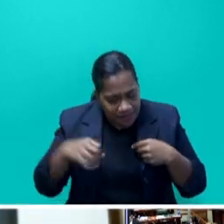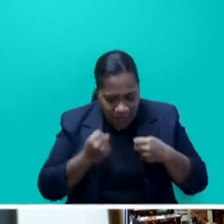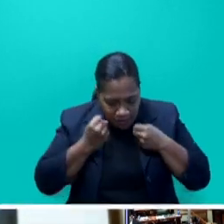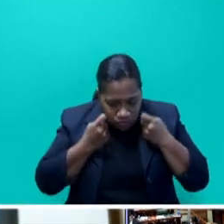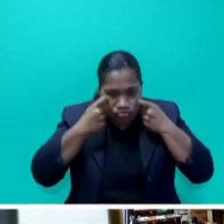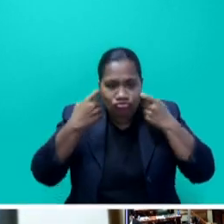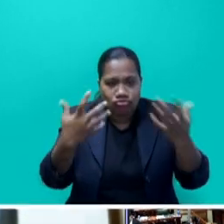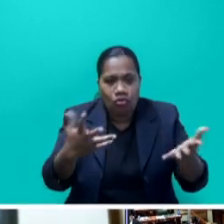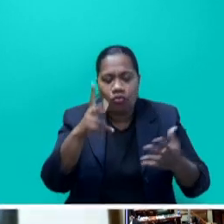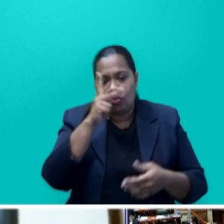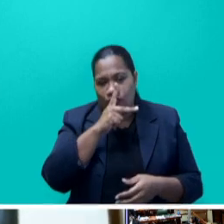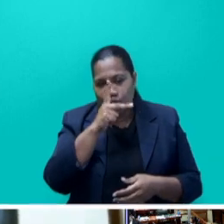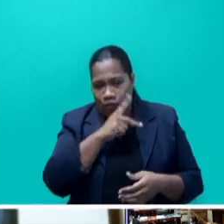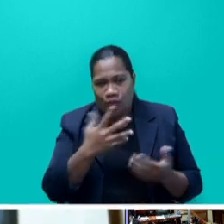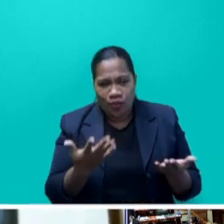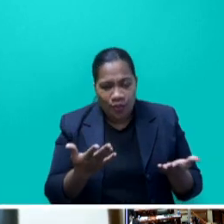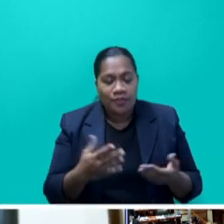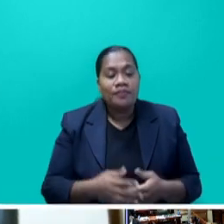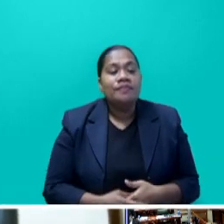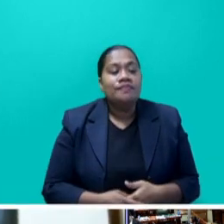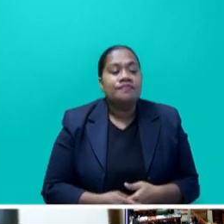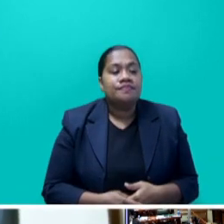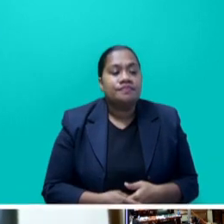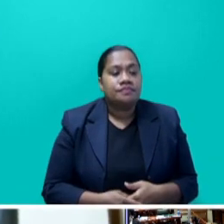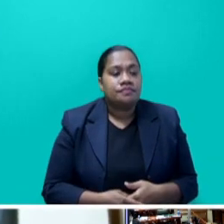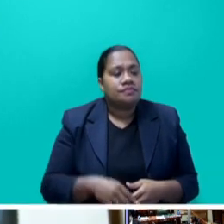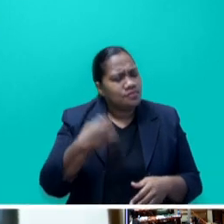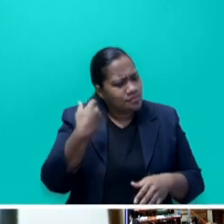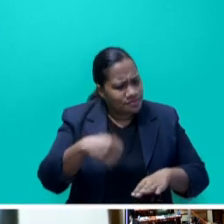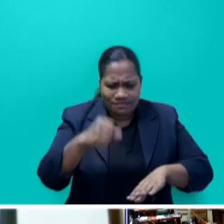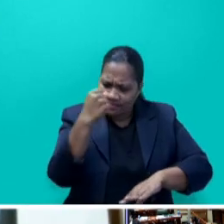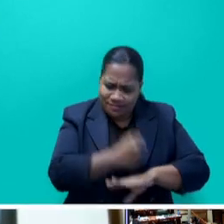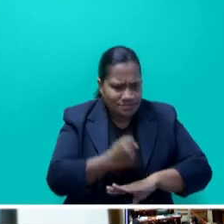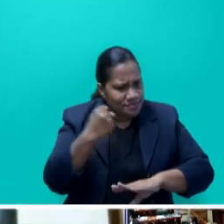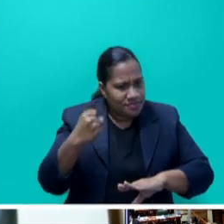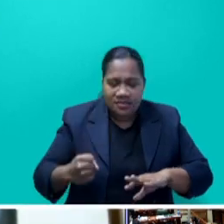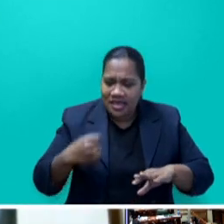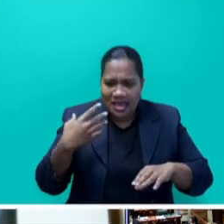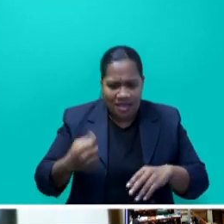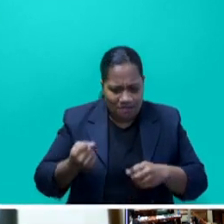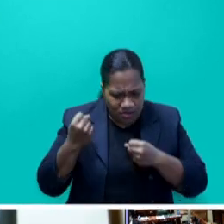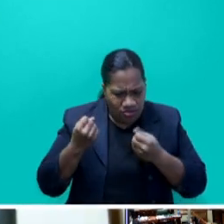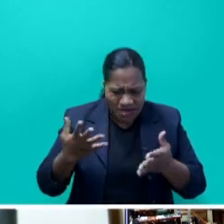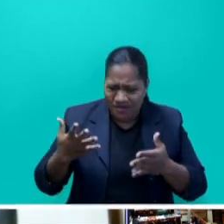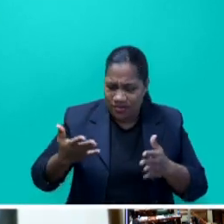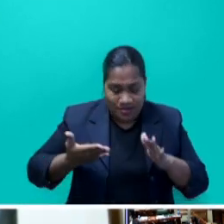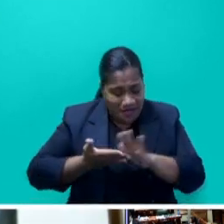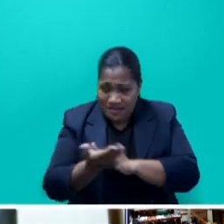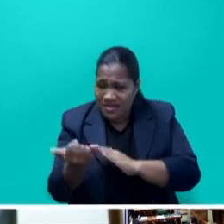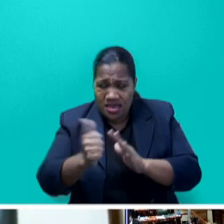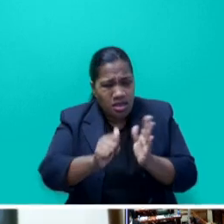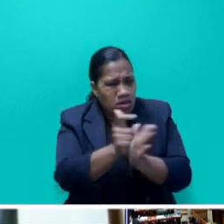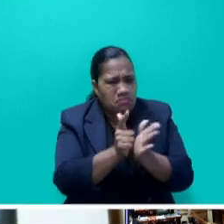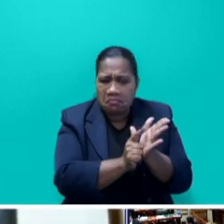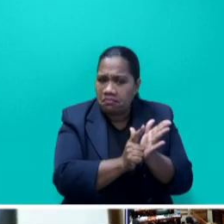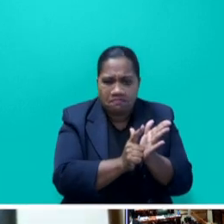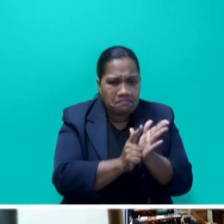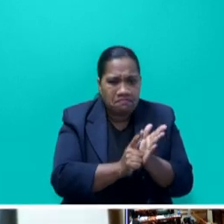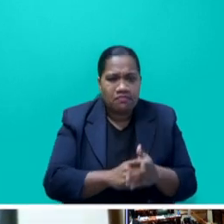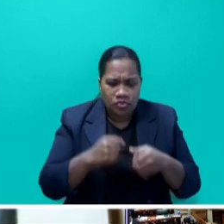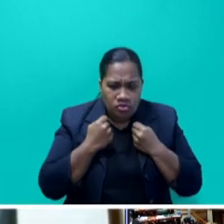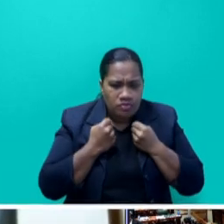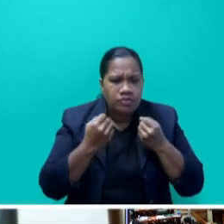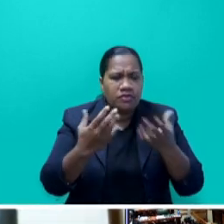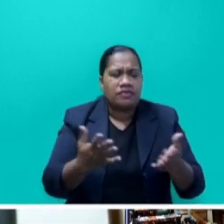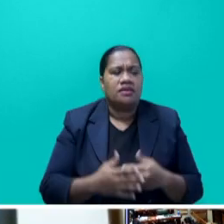No government hitherto has been required to, under any law, provide the debt strategy, provide the